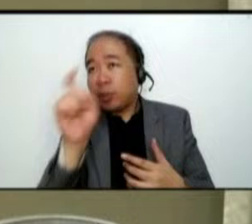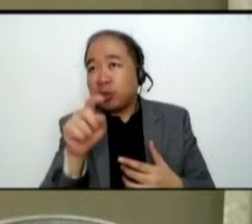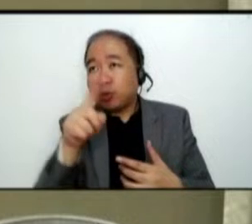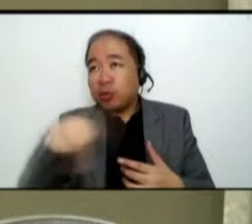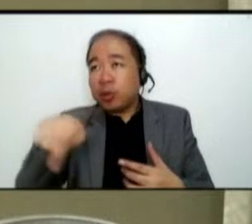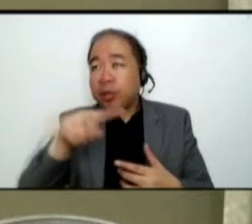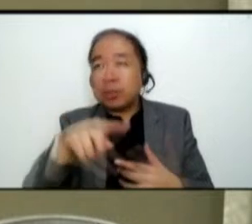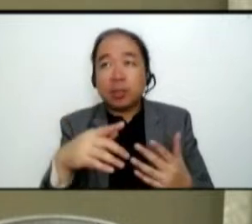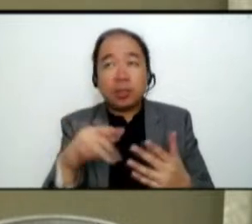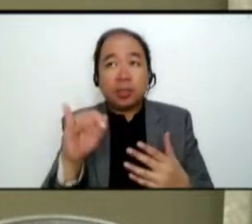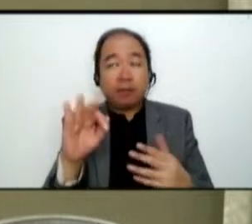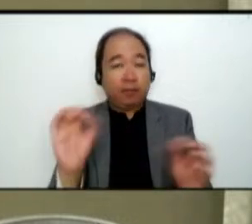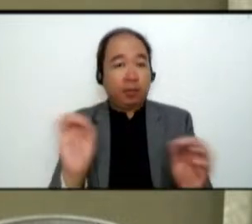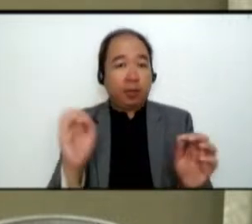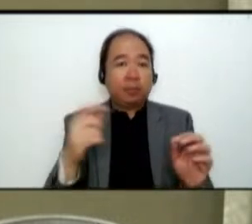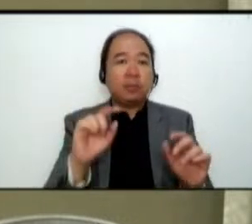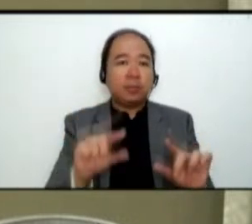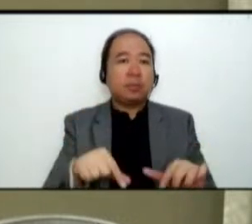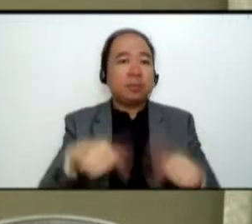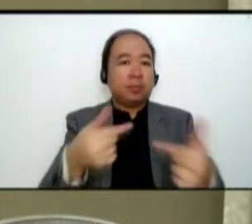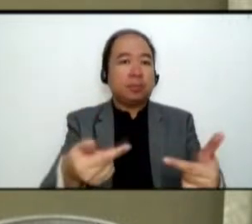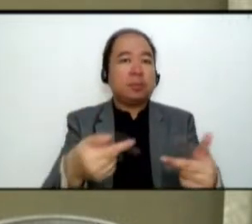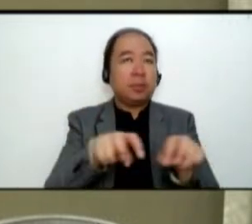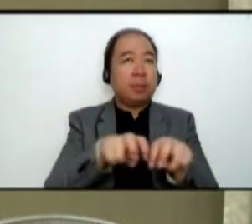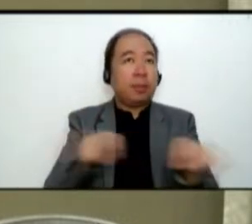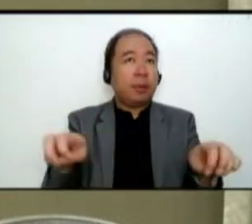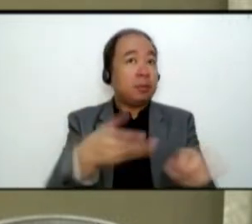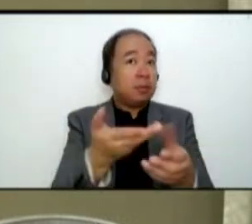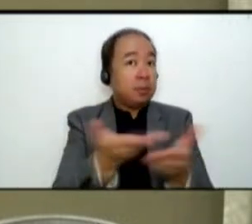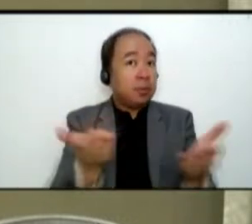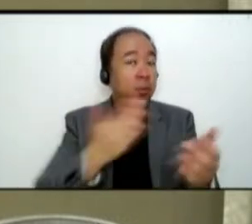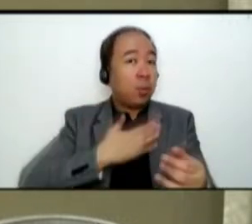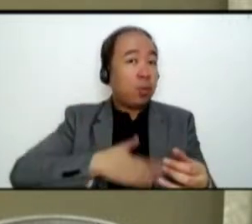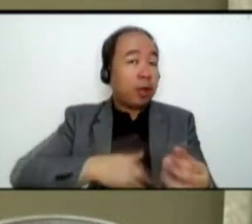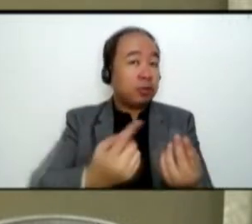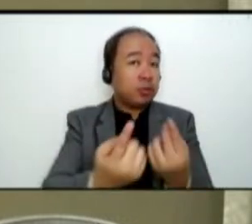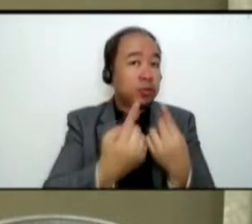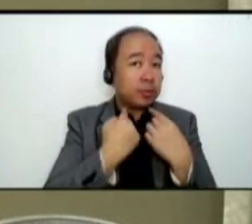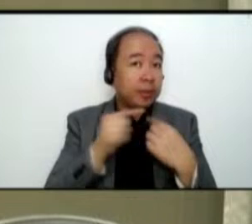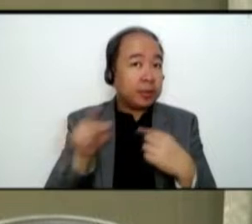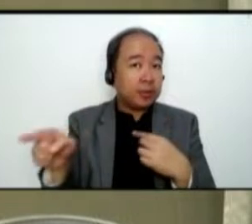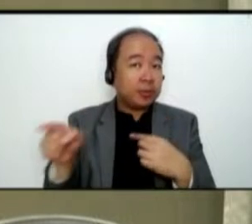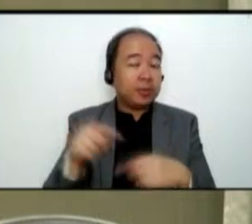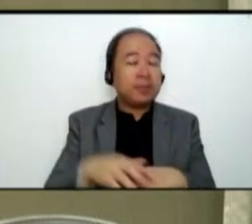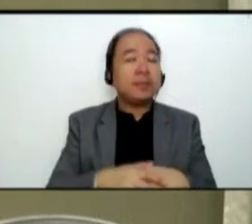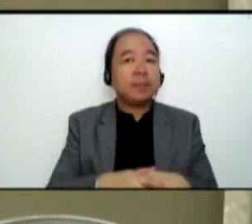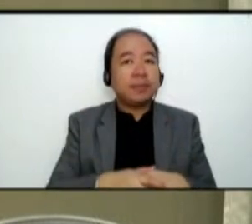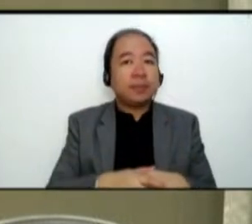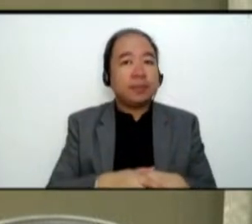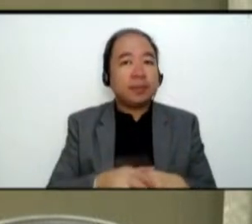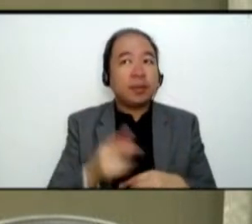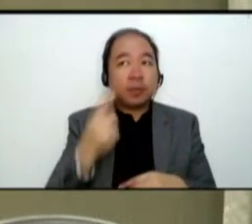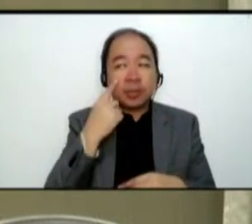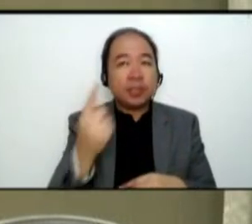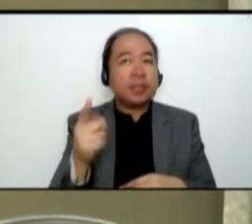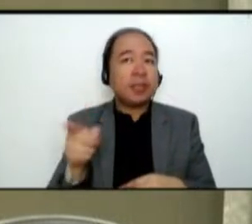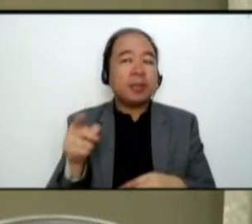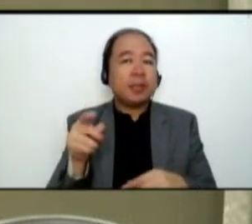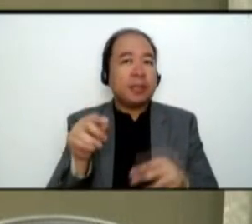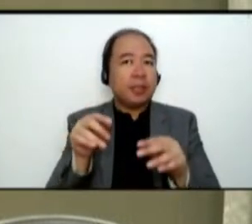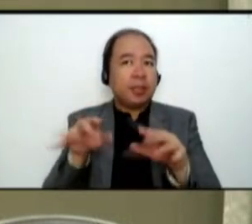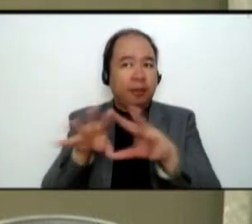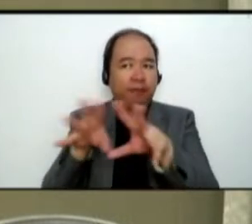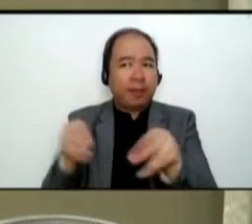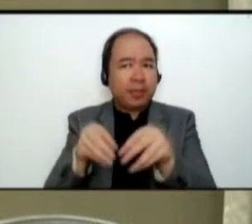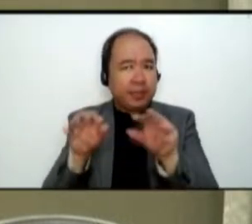If not, I will give it back to the panel. Is there anyone who would like to respond? We heard about the importance of the family